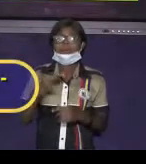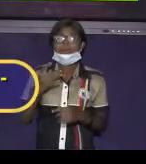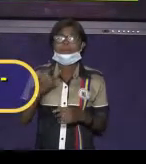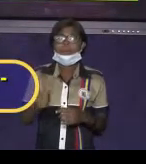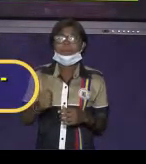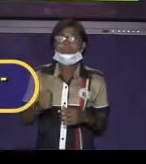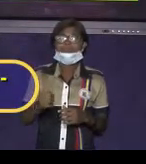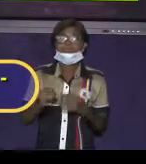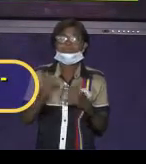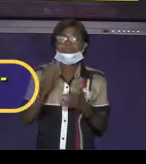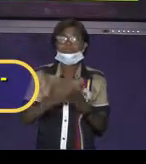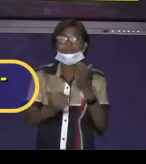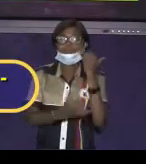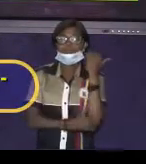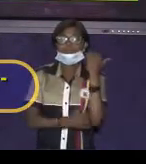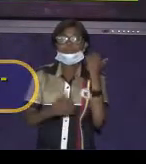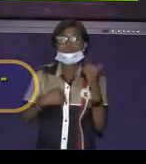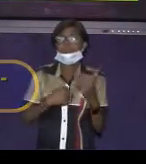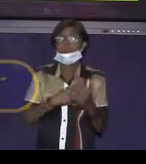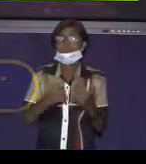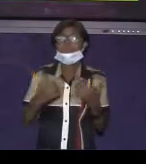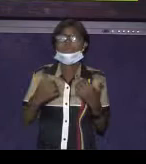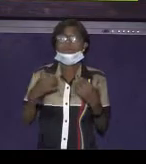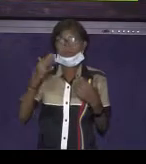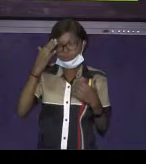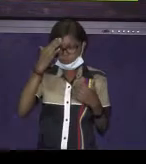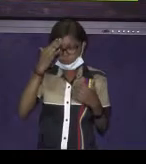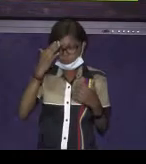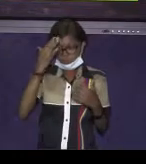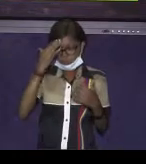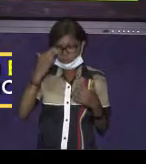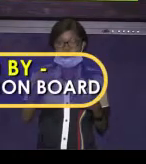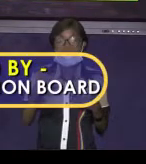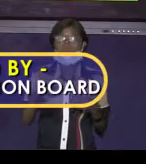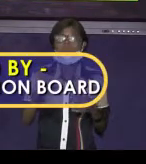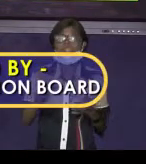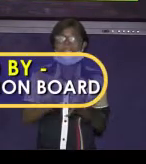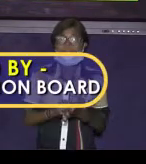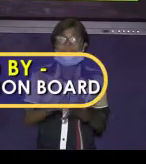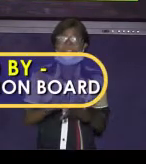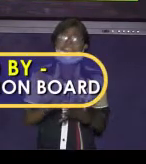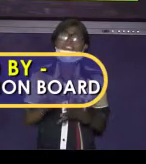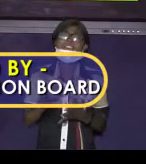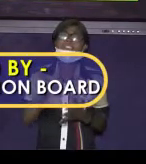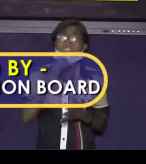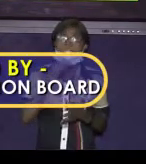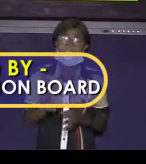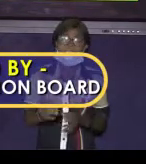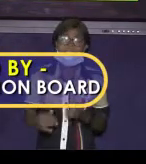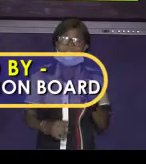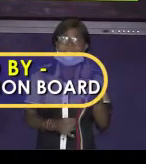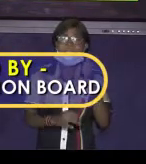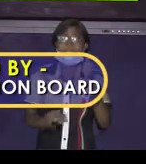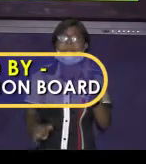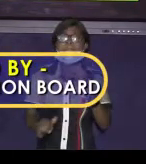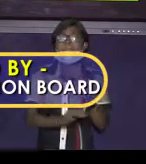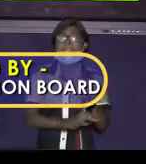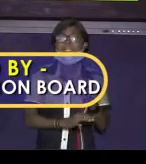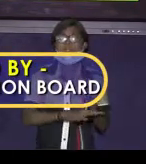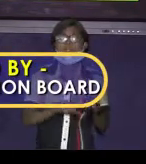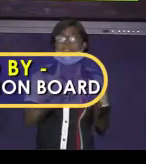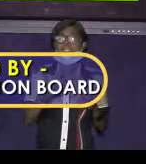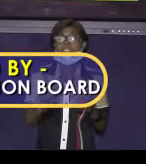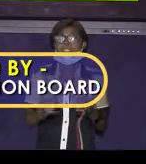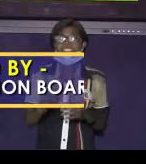That we have distribution of crops based on the savanna, based on the forest, swamp, and all